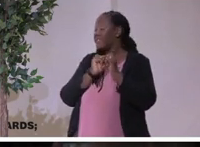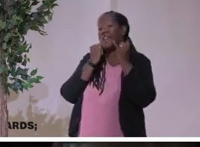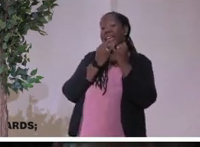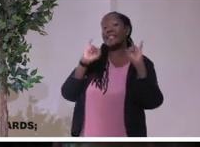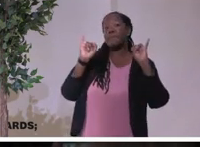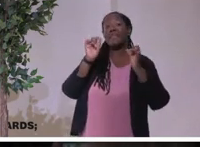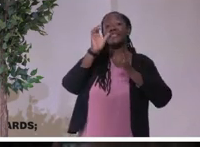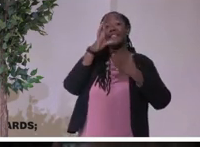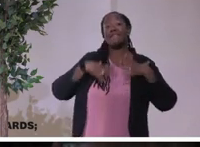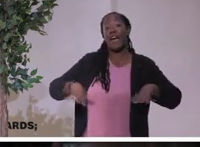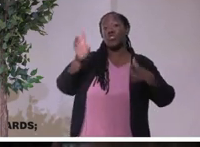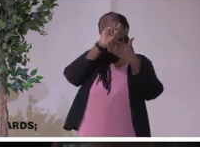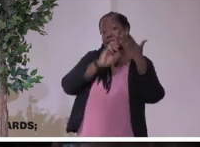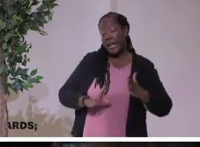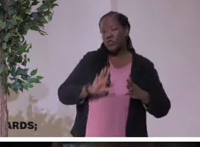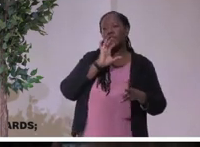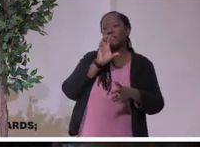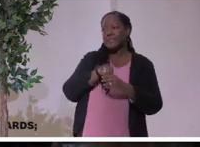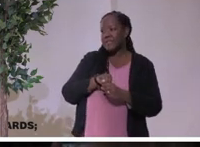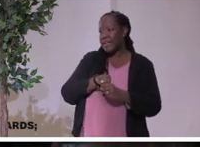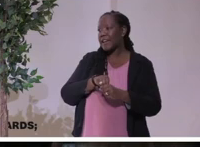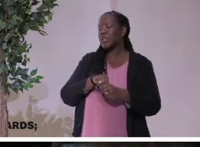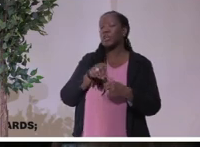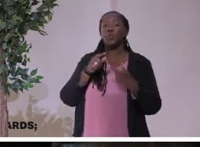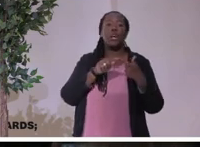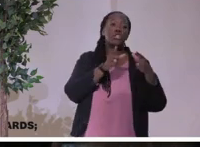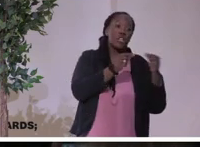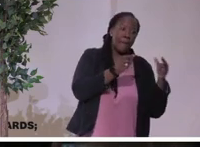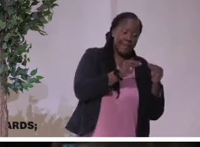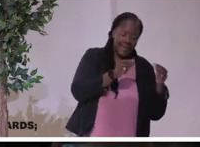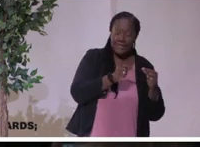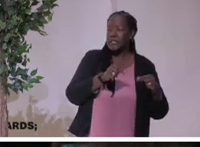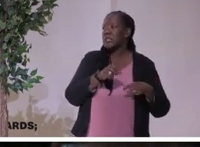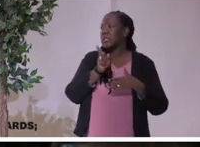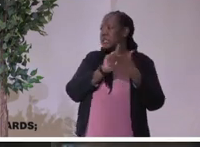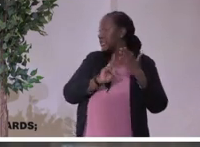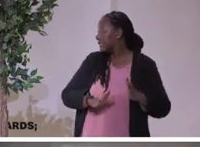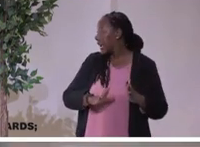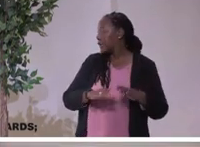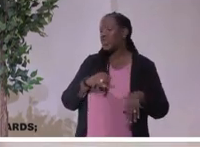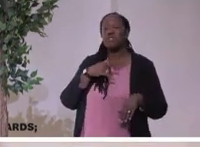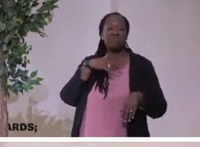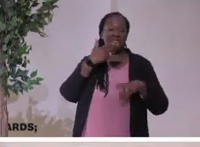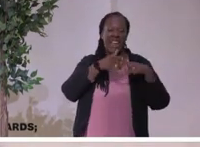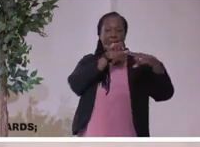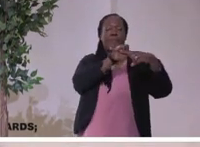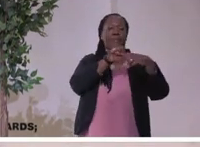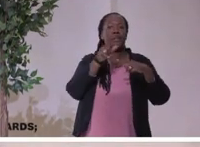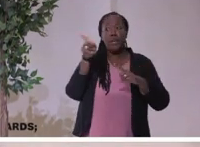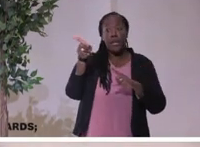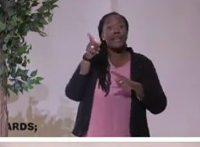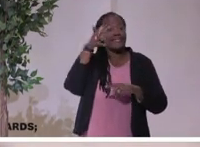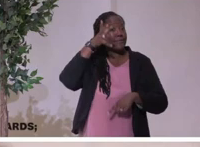fashion designers, which include a Japanese designer under my platform, Yasuyuki Ishii, who will be showing